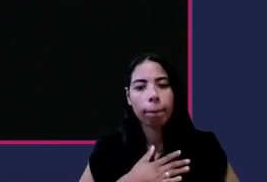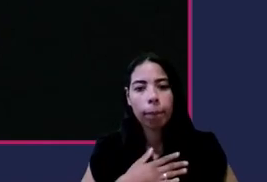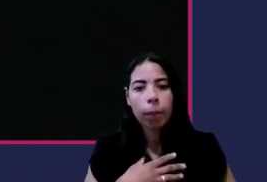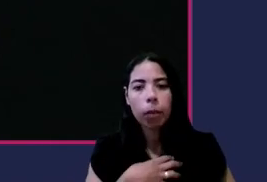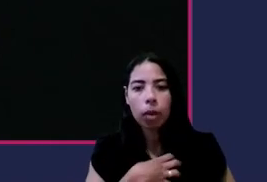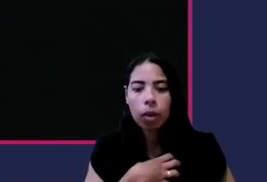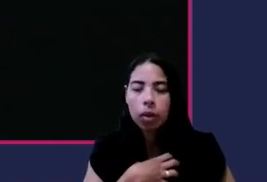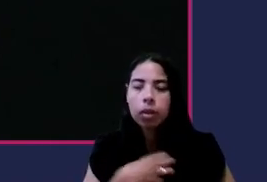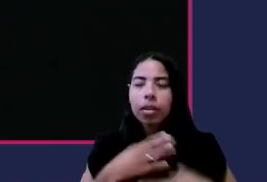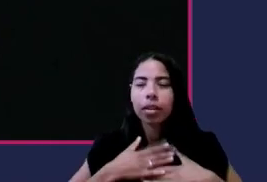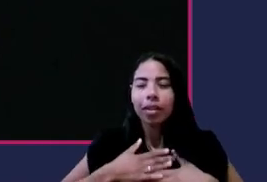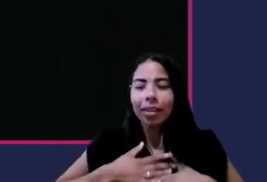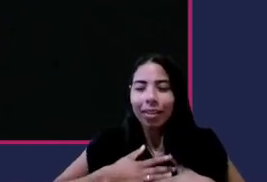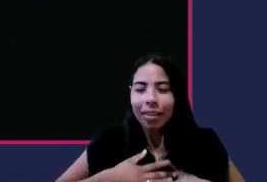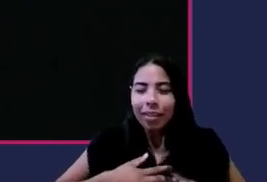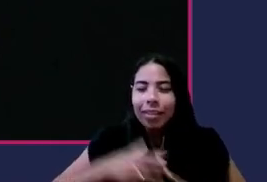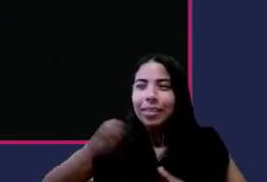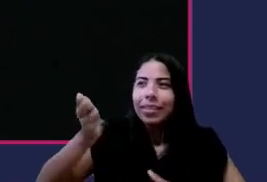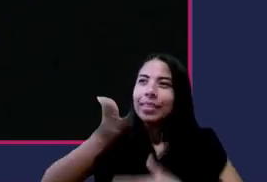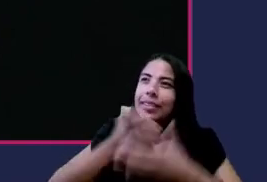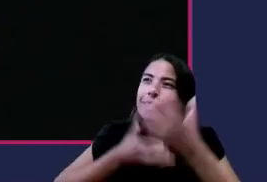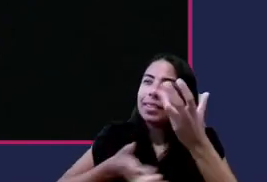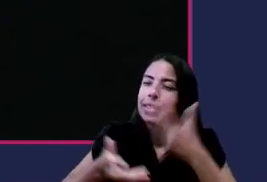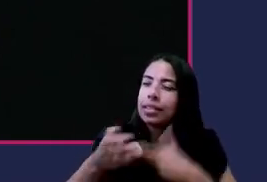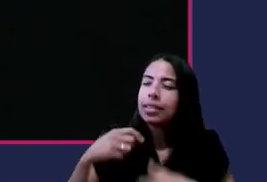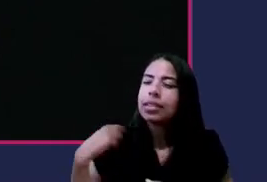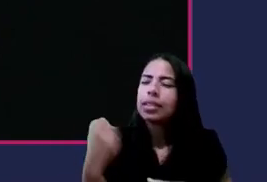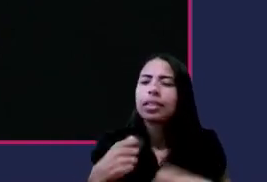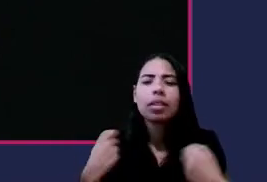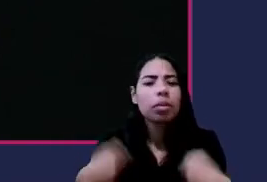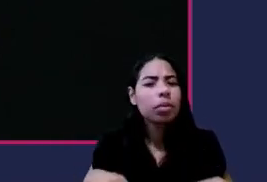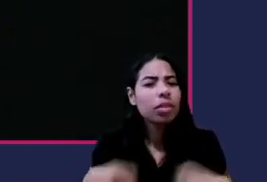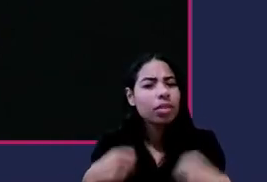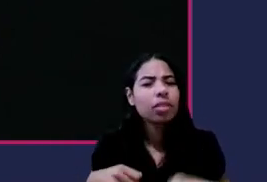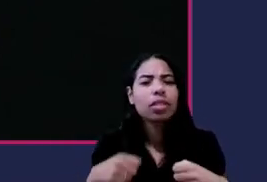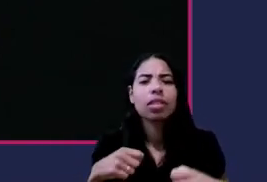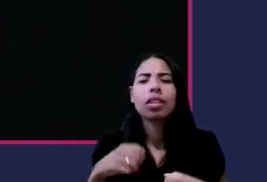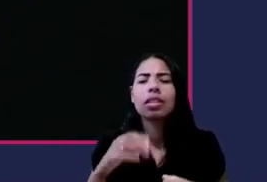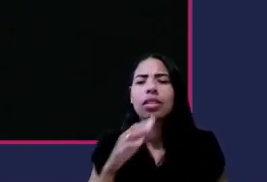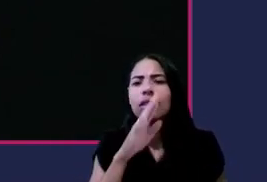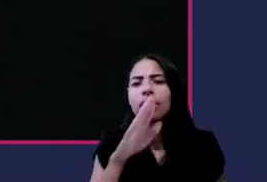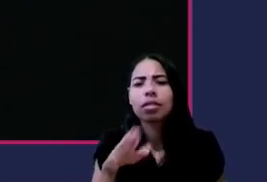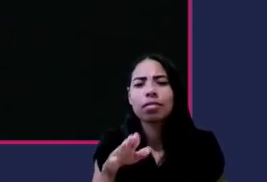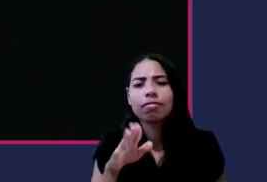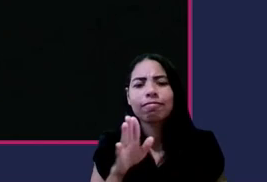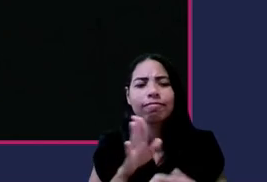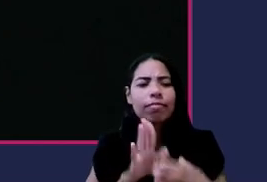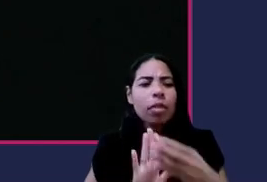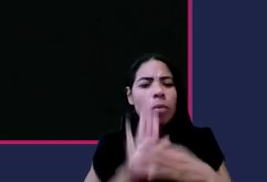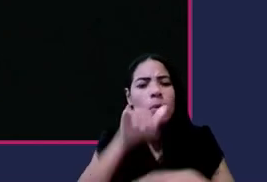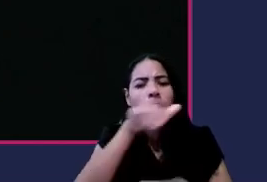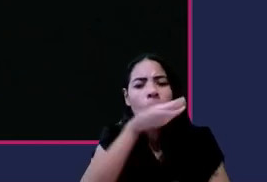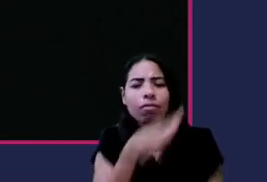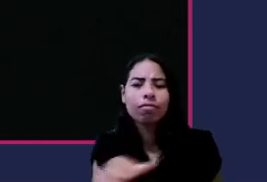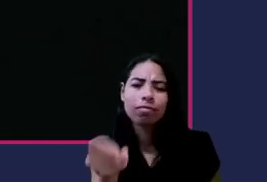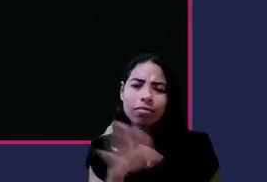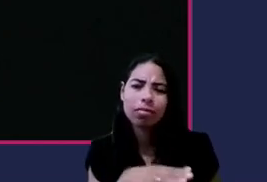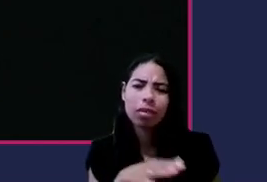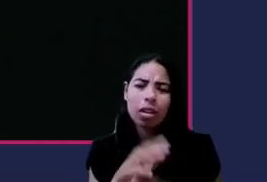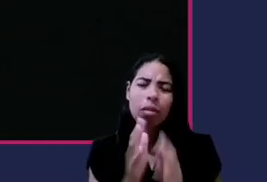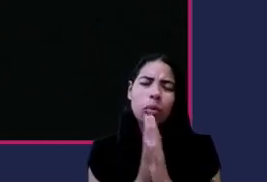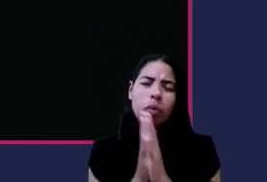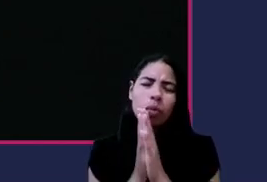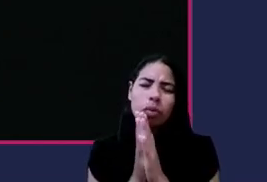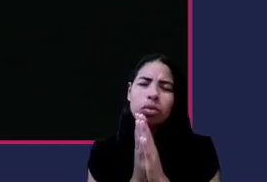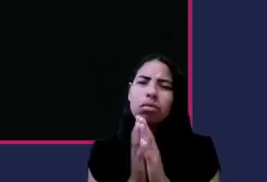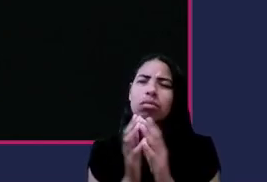I am feel much more assured. We really need to take down that veto to